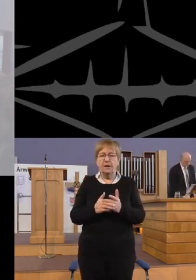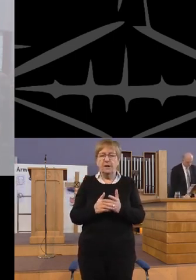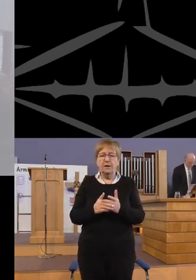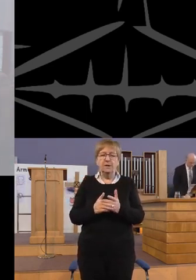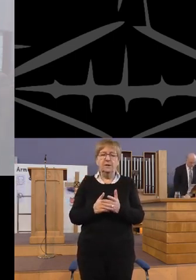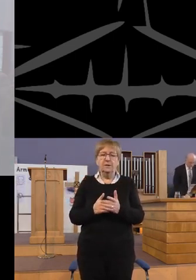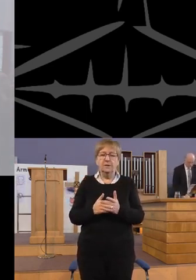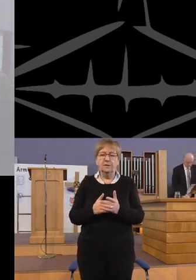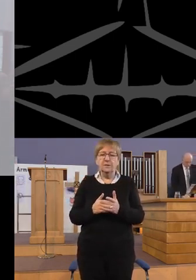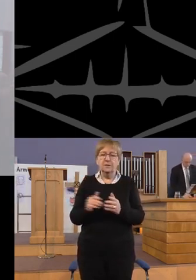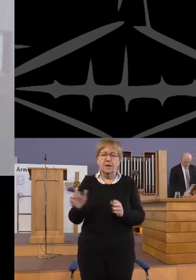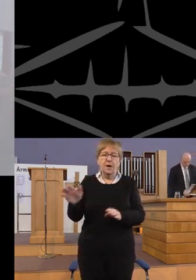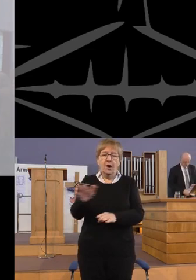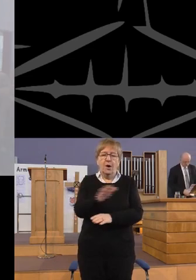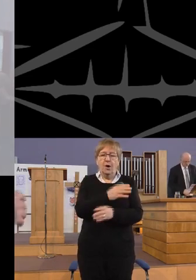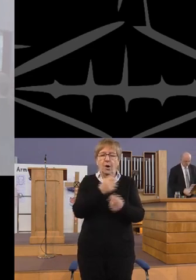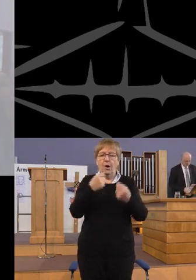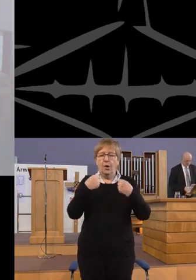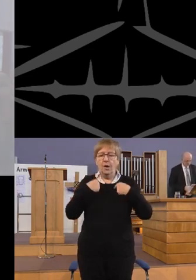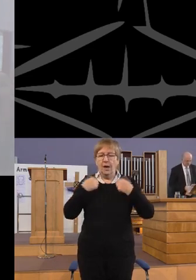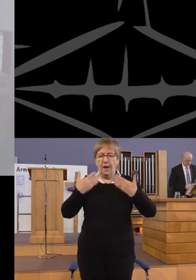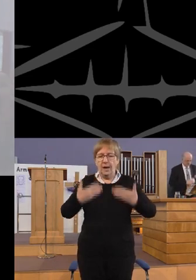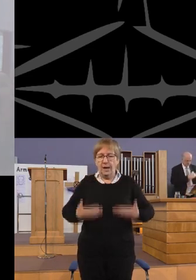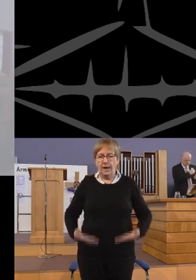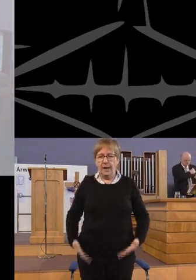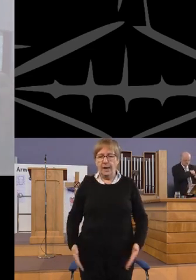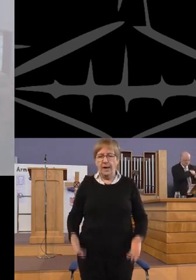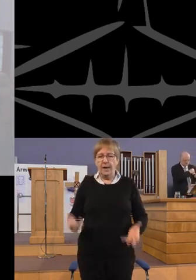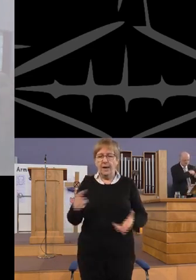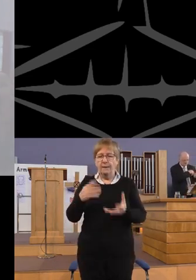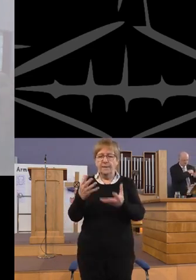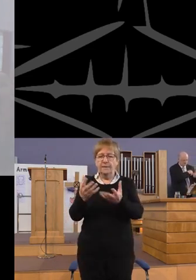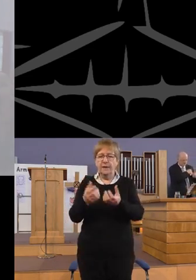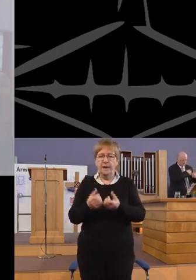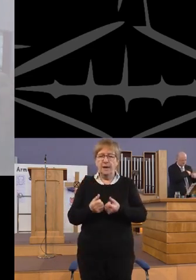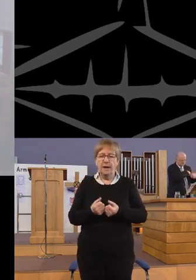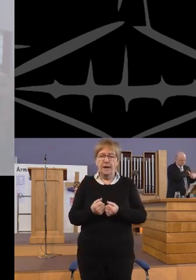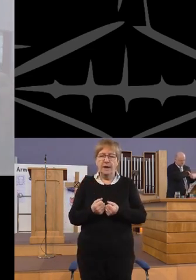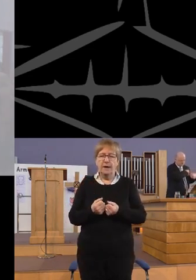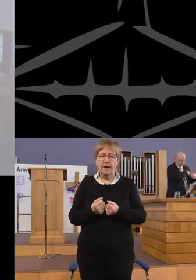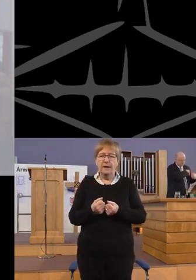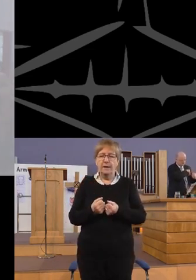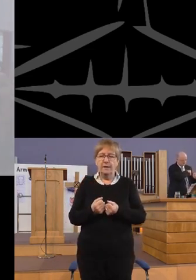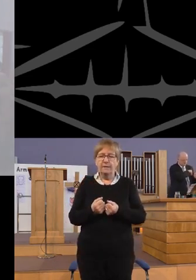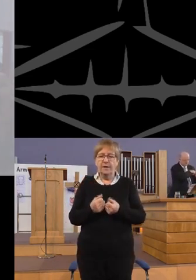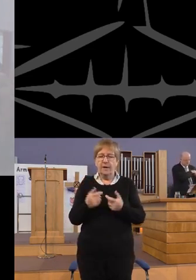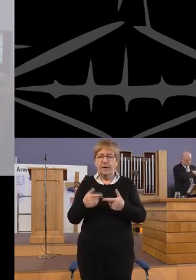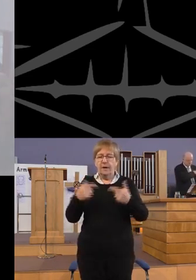Thank you.